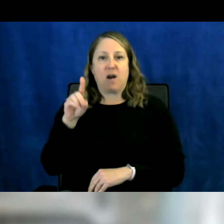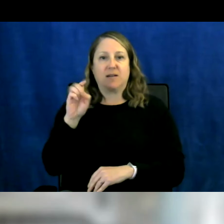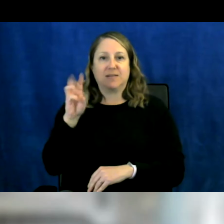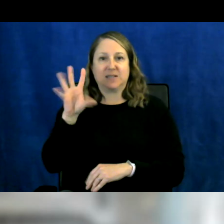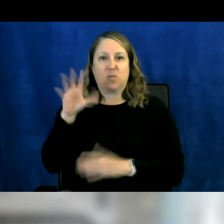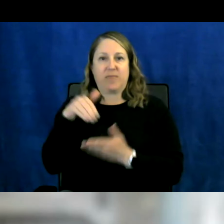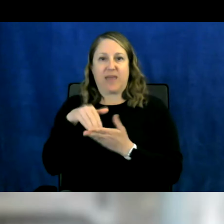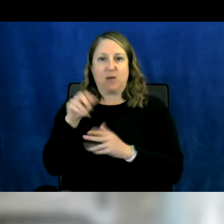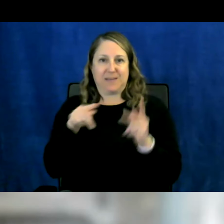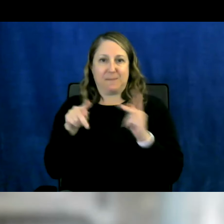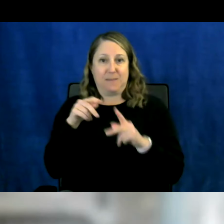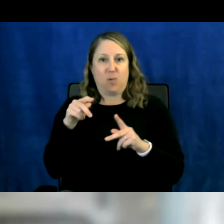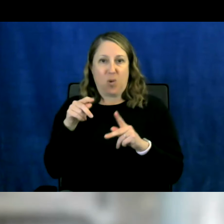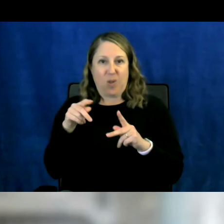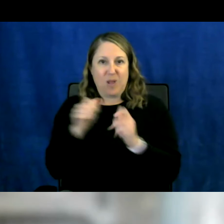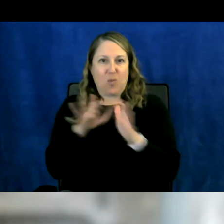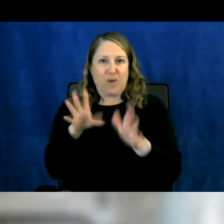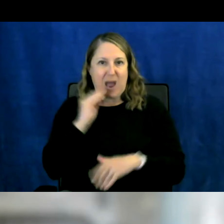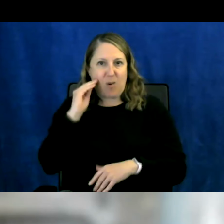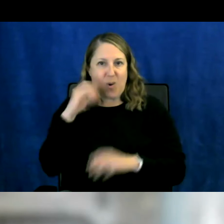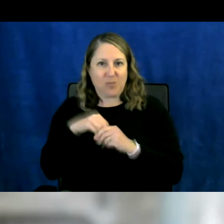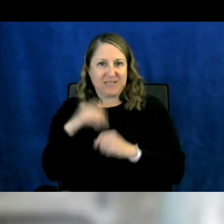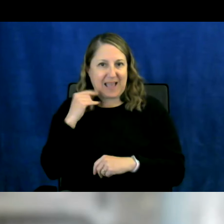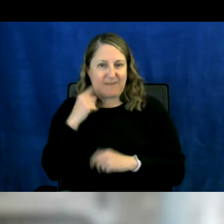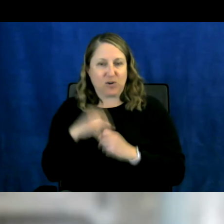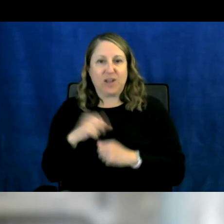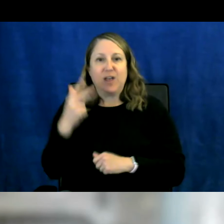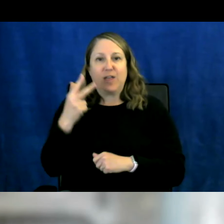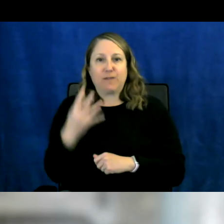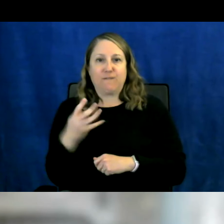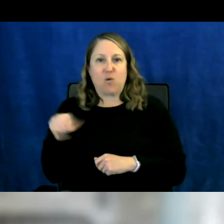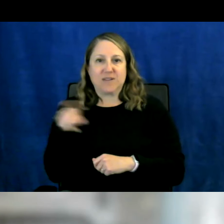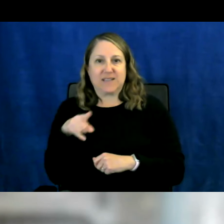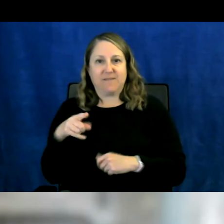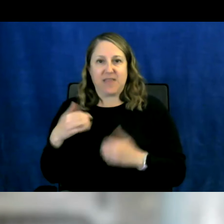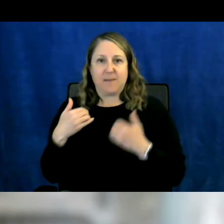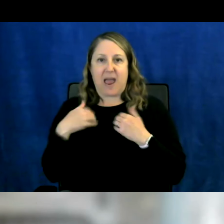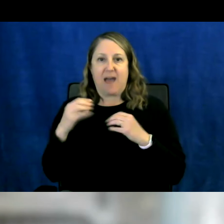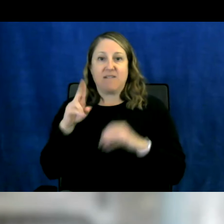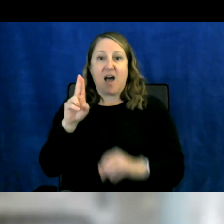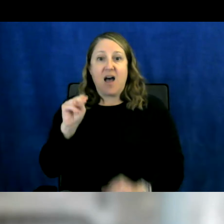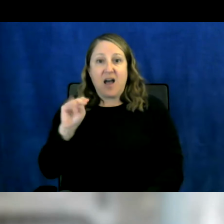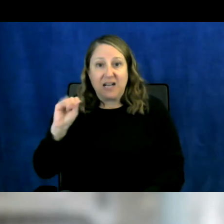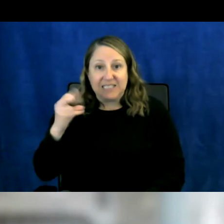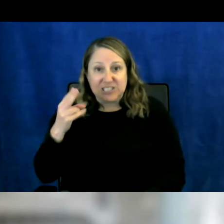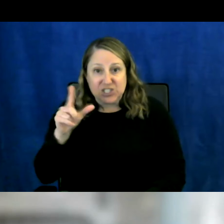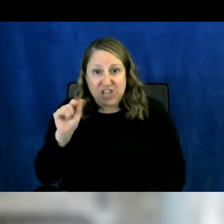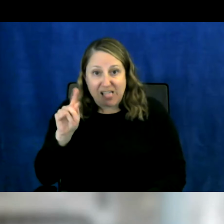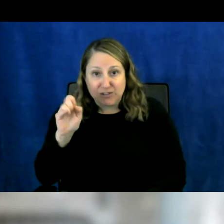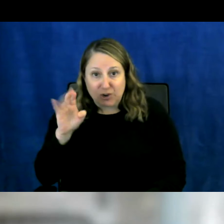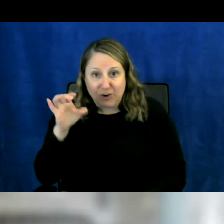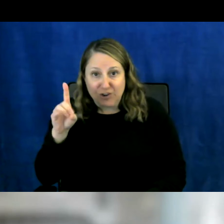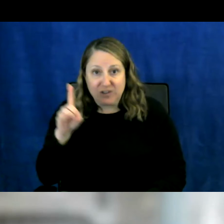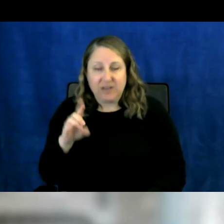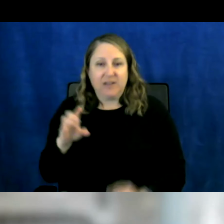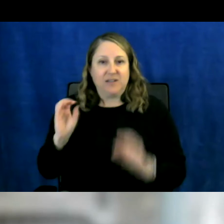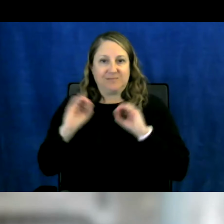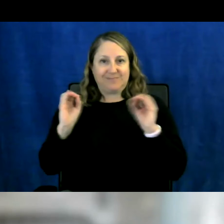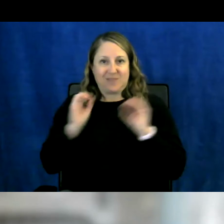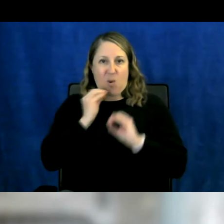homelessness in California, with 3/4 of those individuals experiencing unsheltered homelessness. Additionally, the Homeless